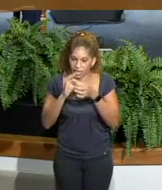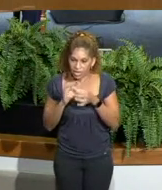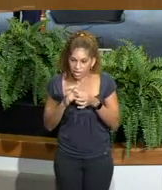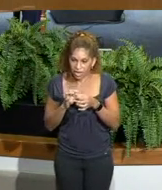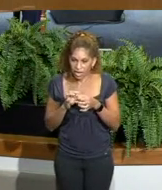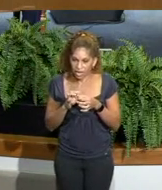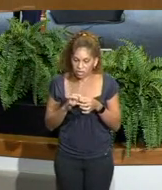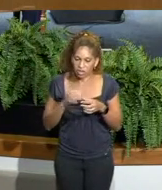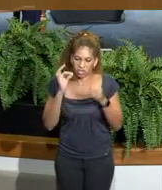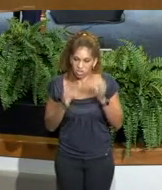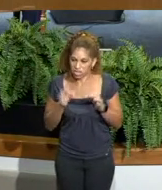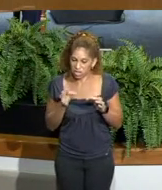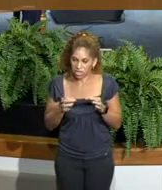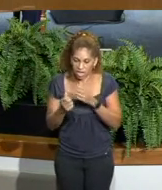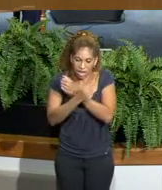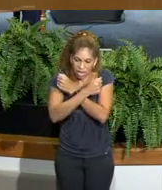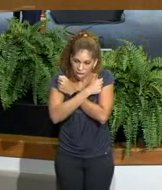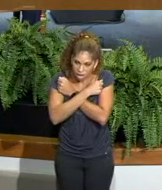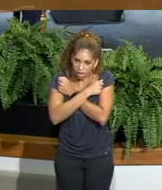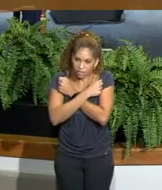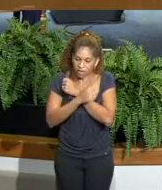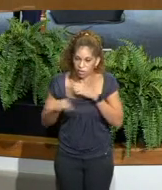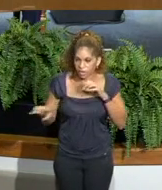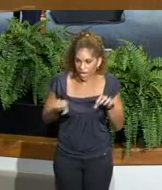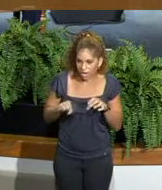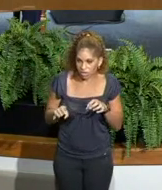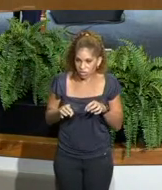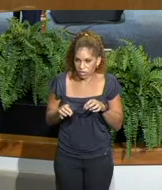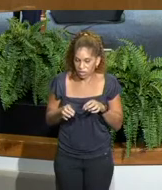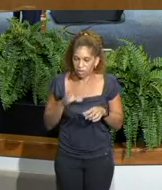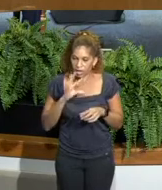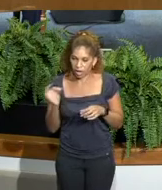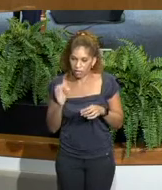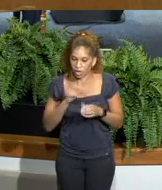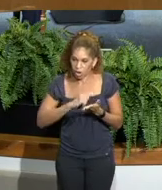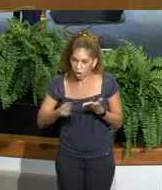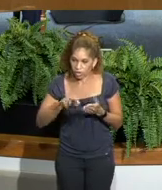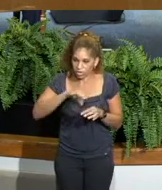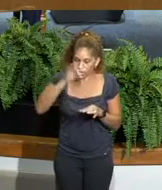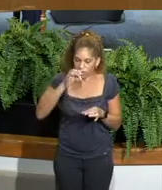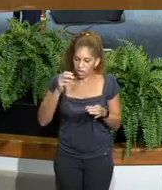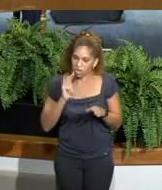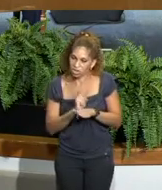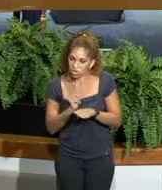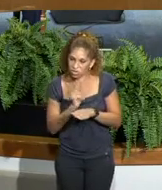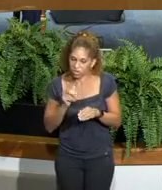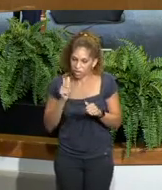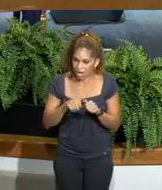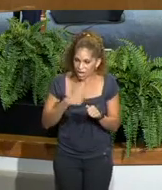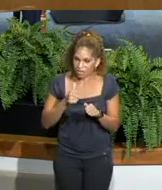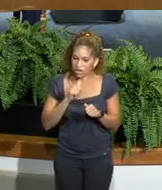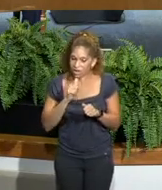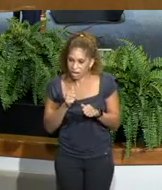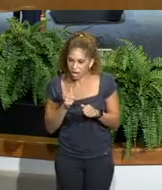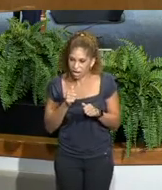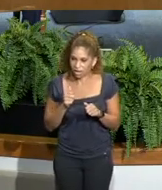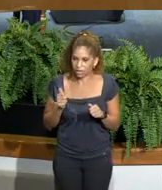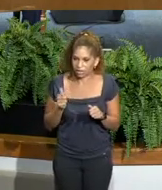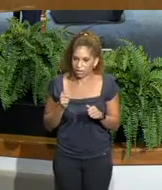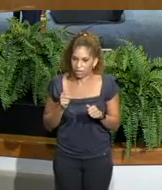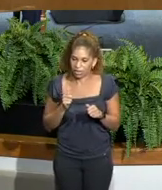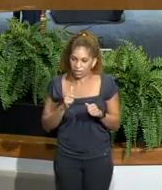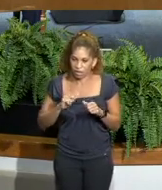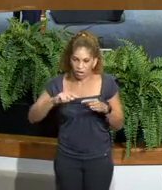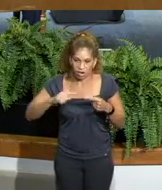love with a tenacity born of the Holy Spirit. We must use every nonviolent tactic to say